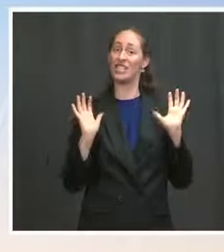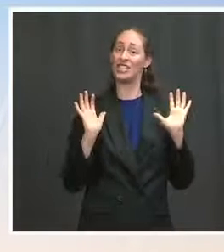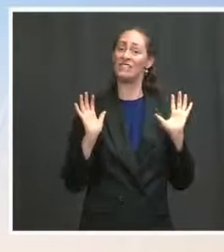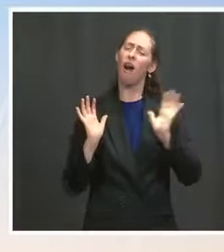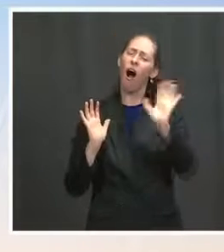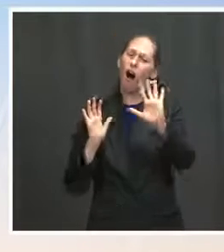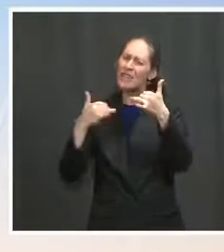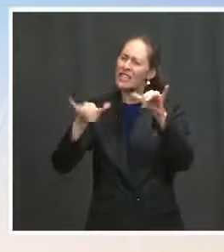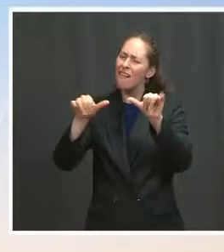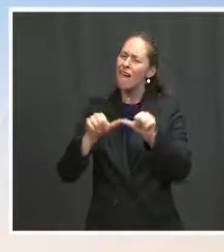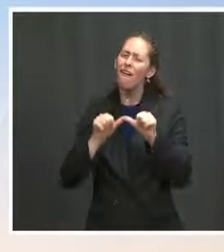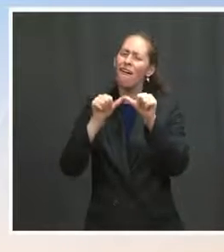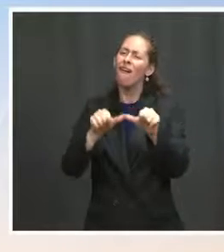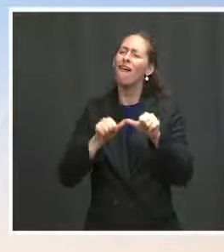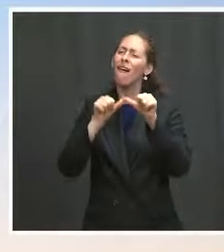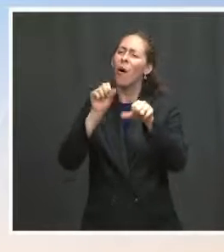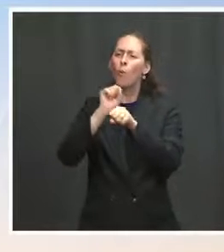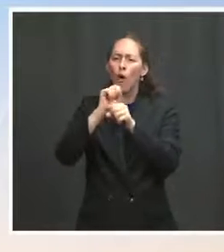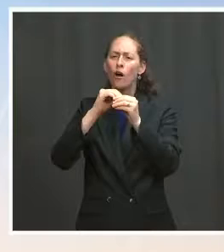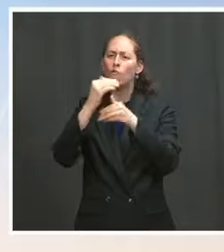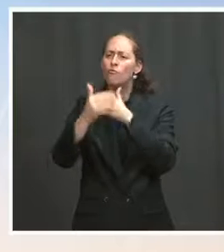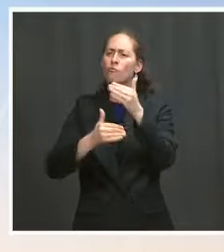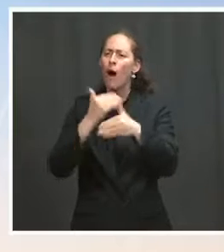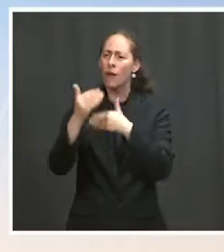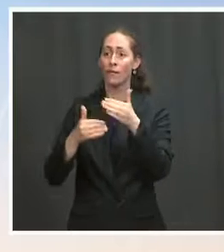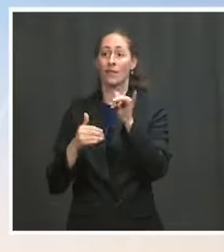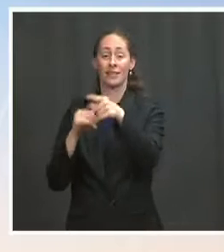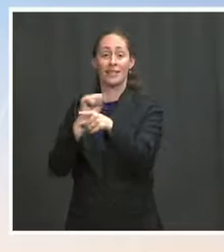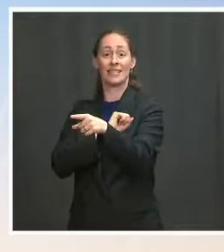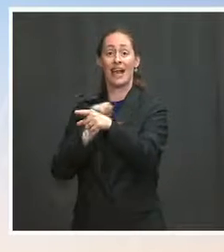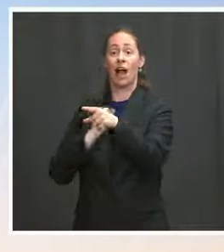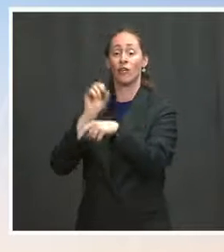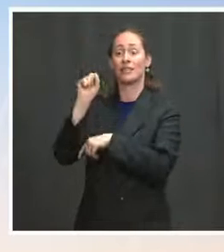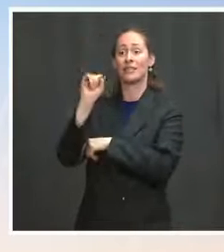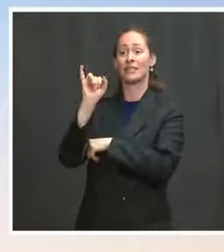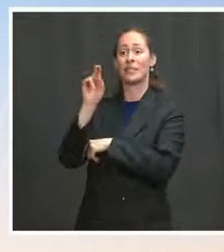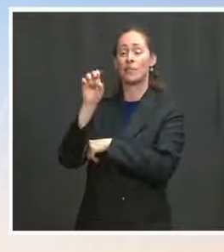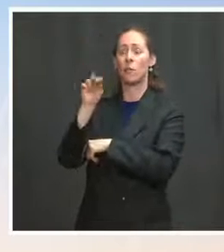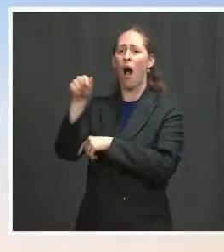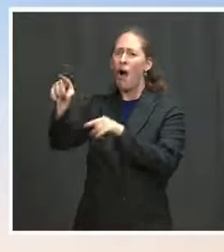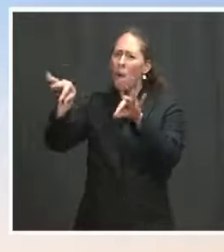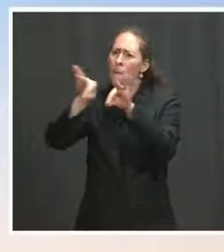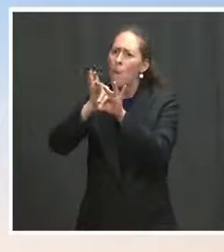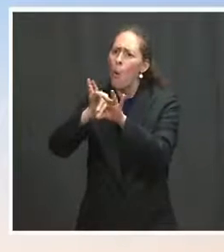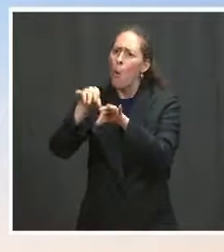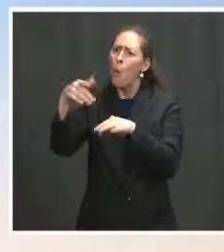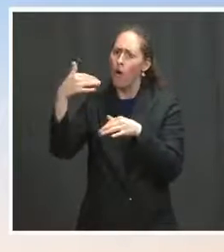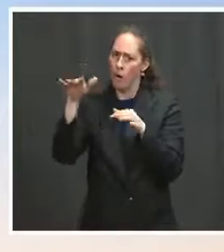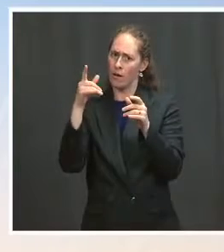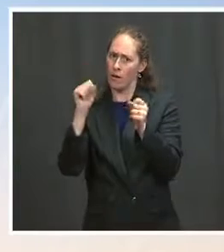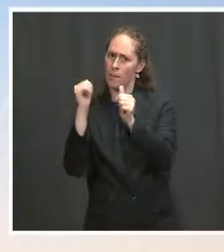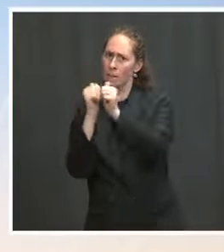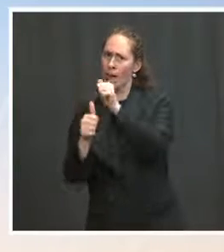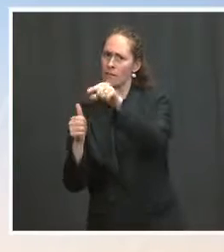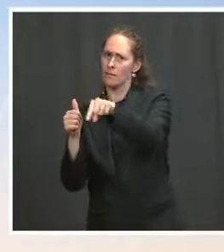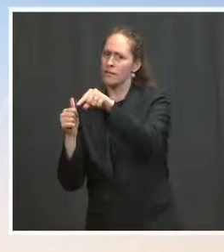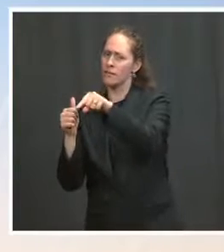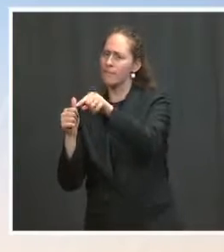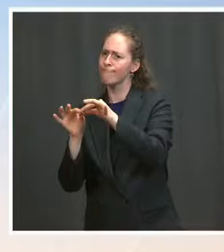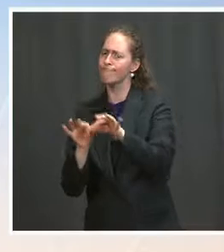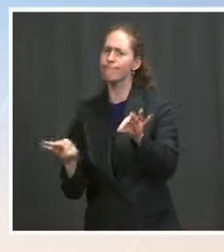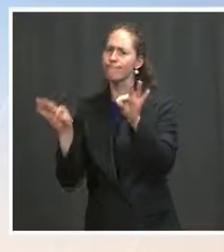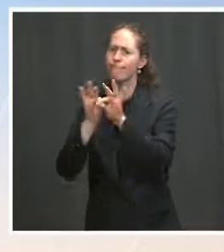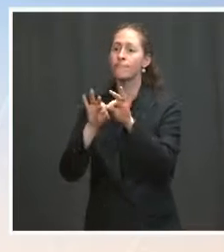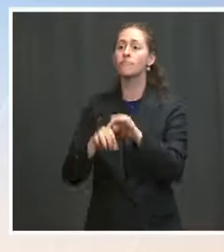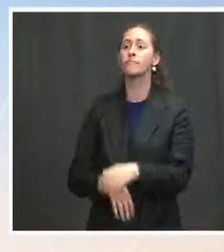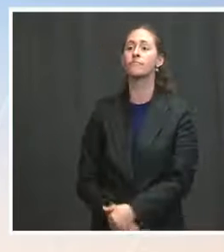important leader and partner on this effort to get this bipartisan bill passed. He also reiterated in that call his desire and his commitment and interest